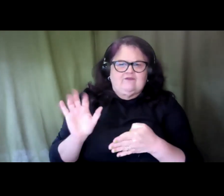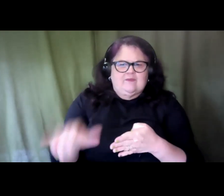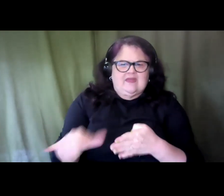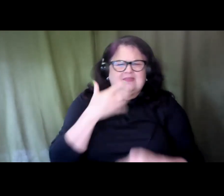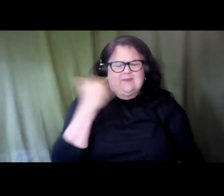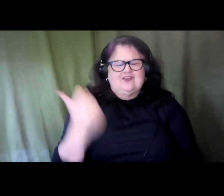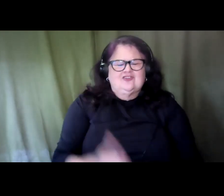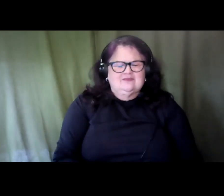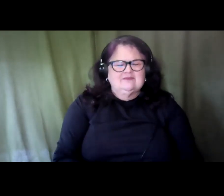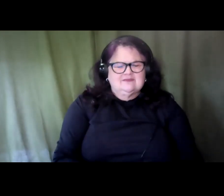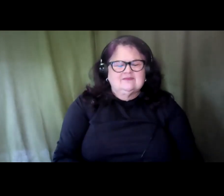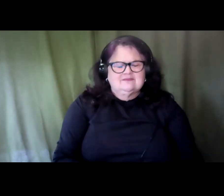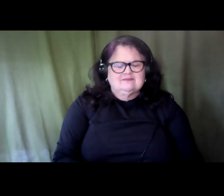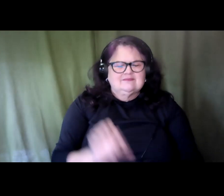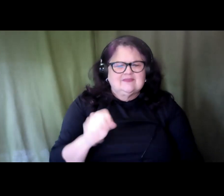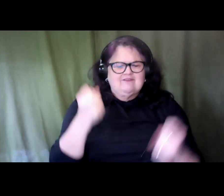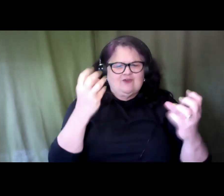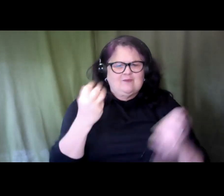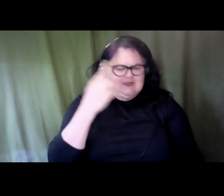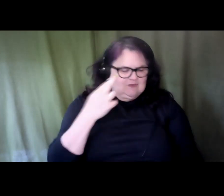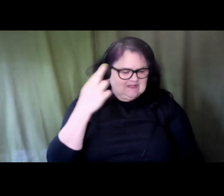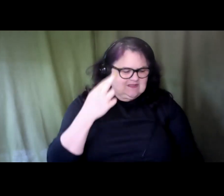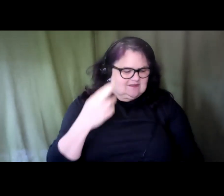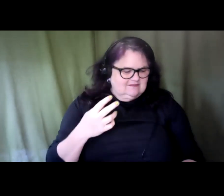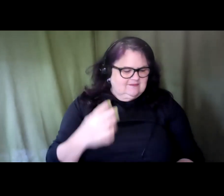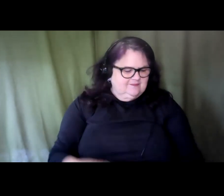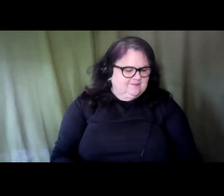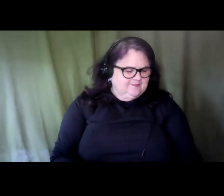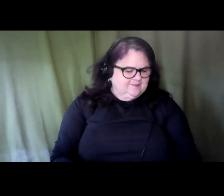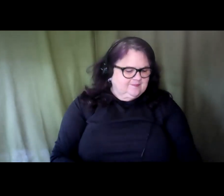think. Yeah, for a lot of reasons.